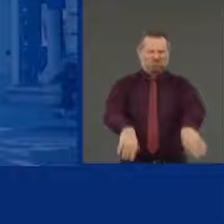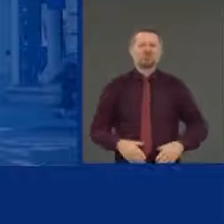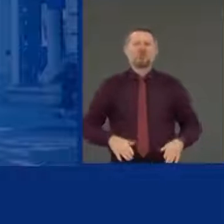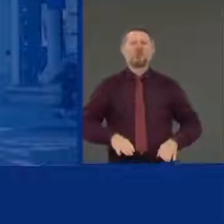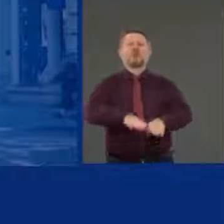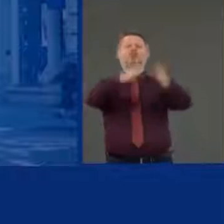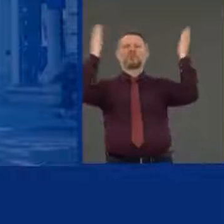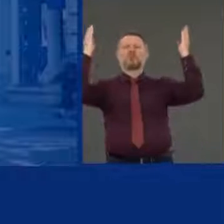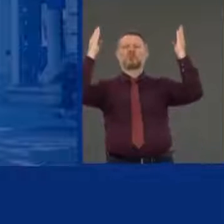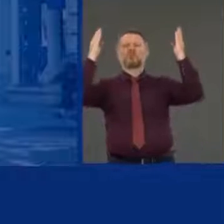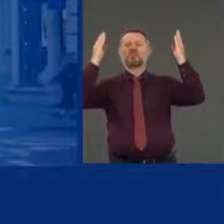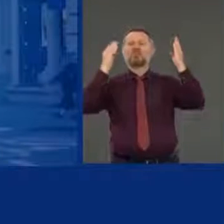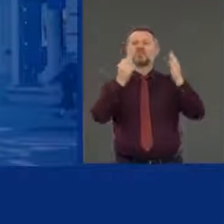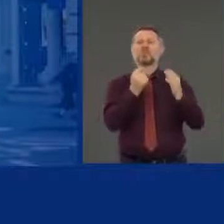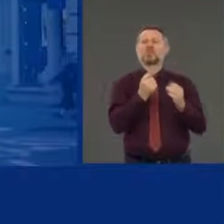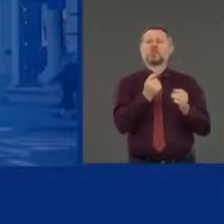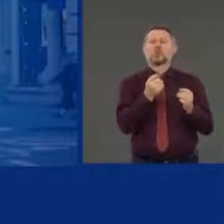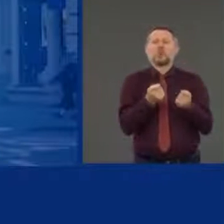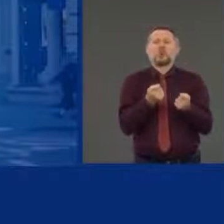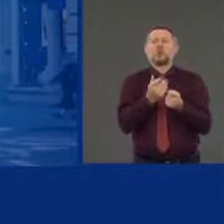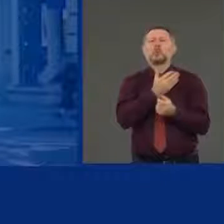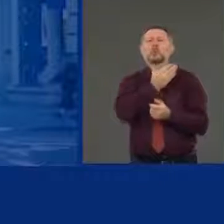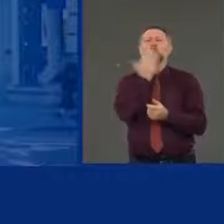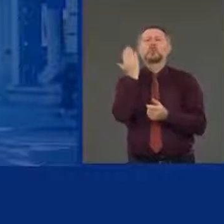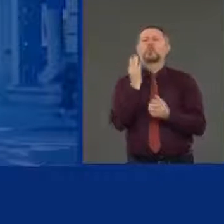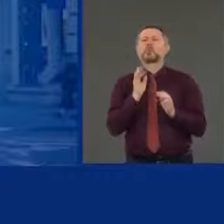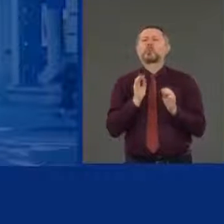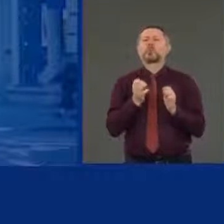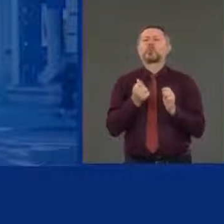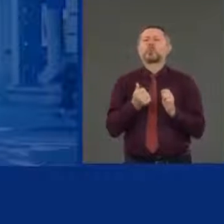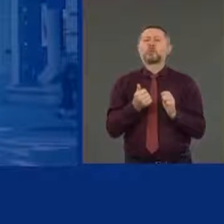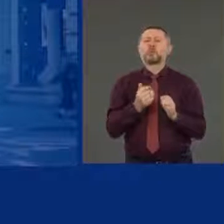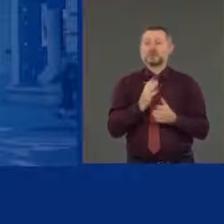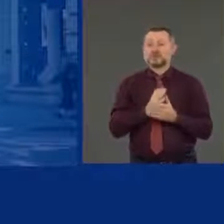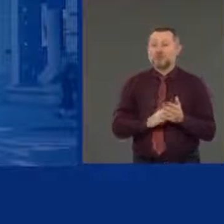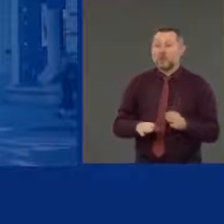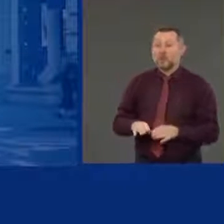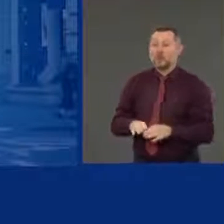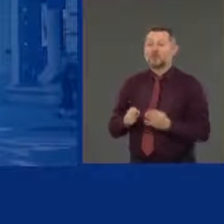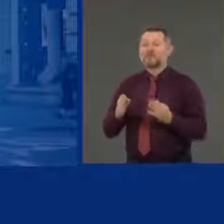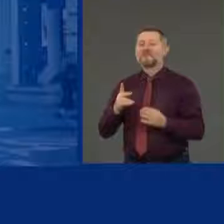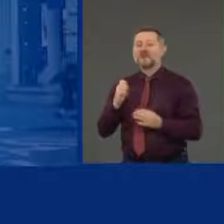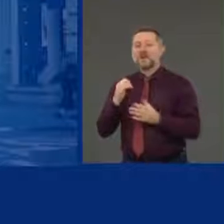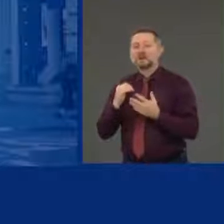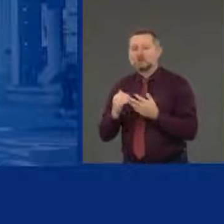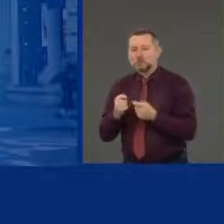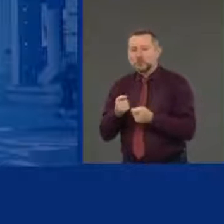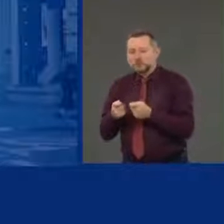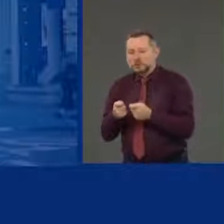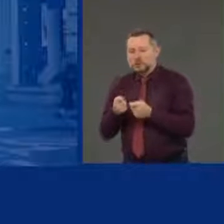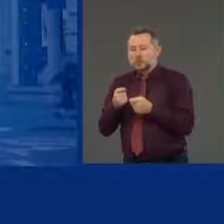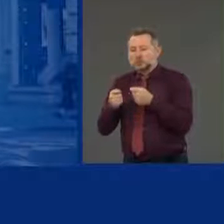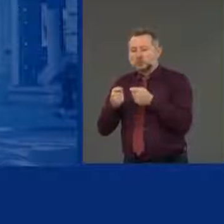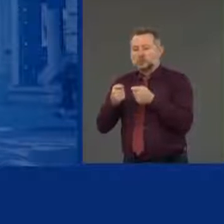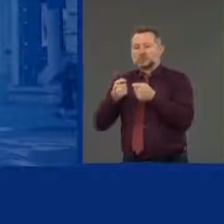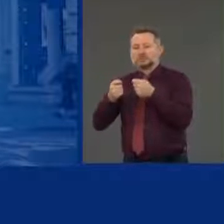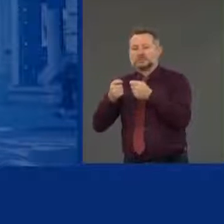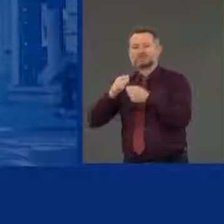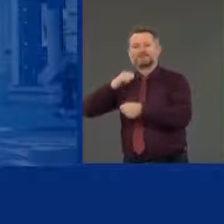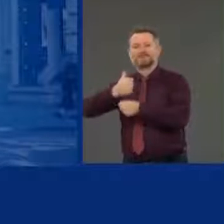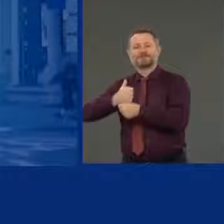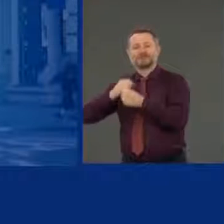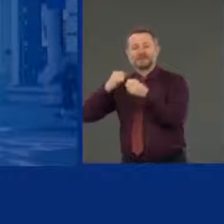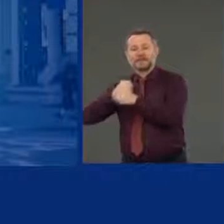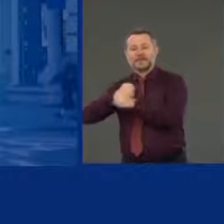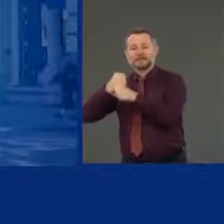And some places opened on a phased reopening that was driven by the data, right? So